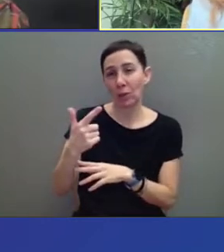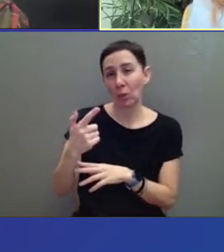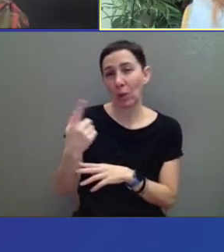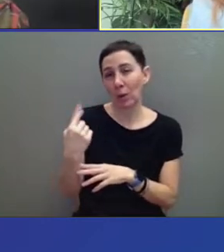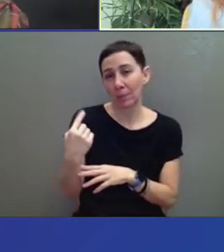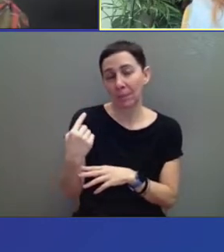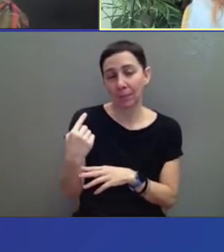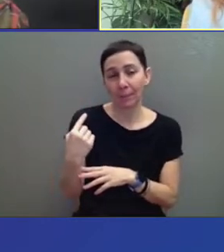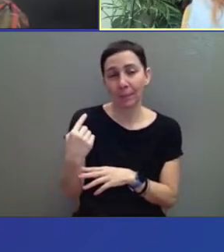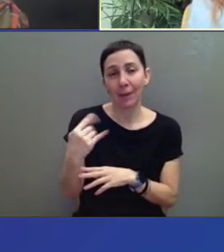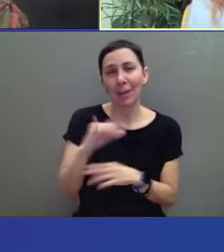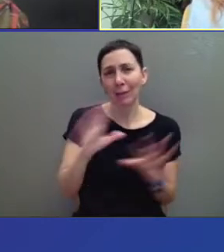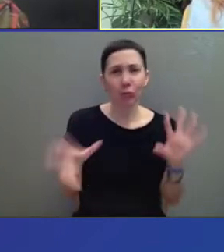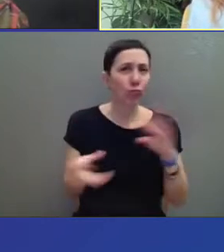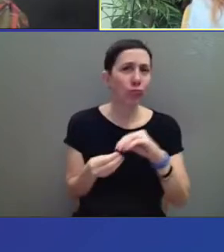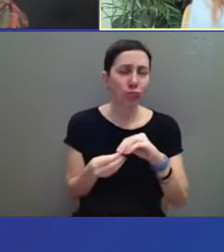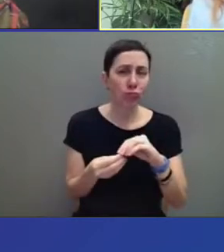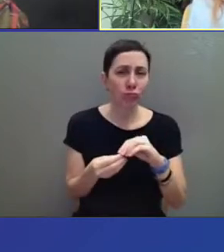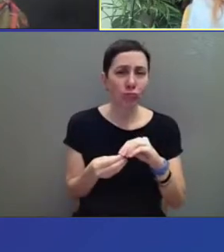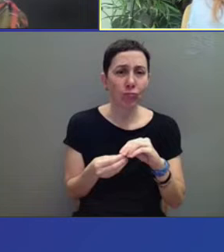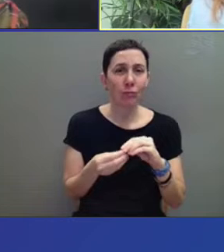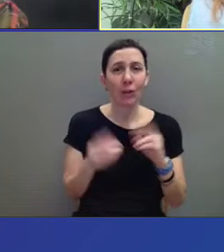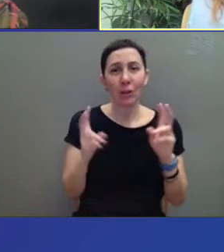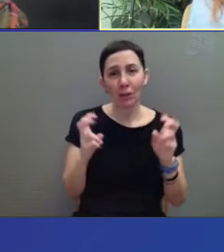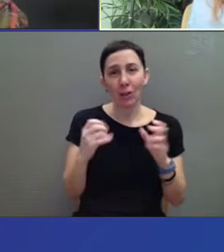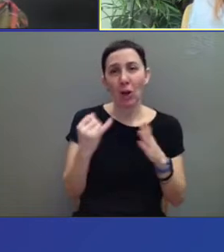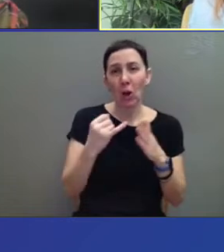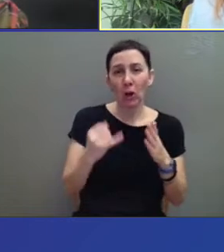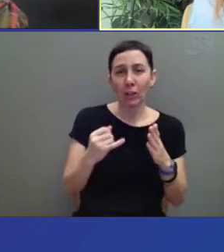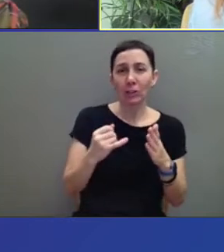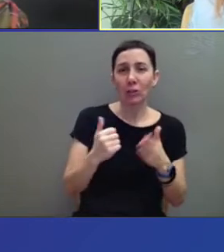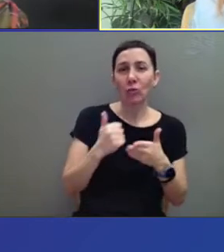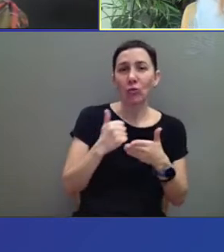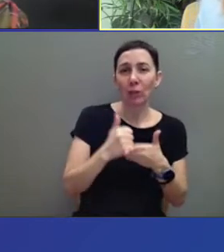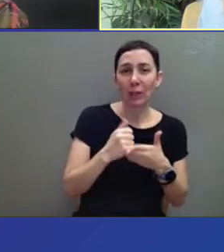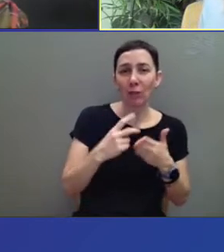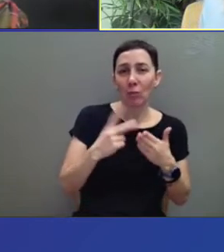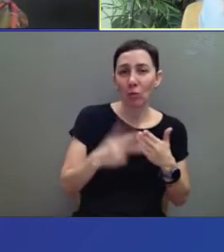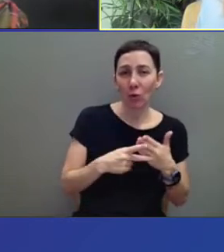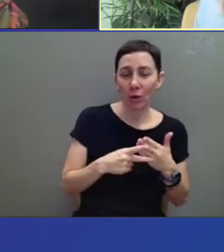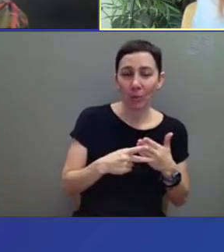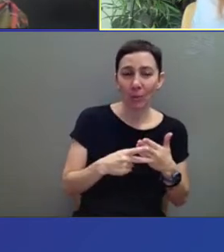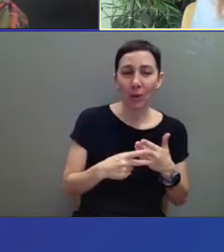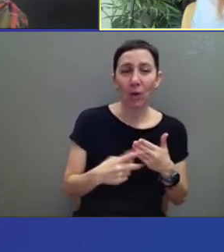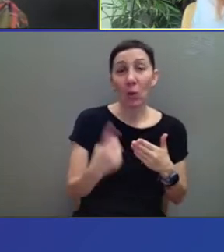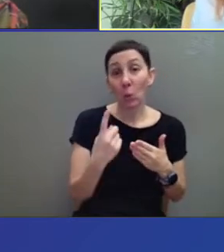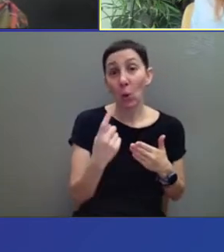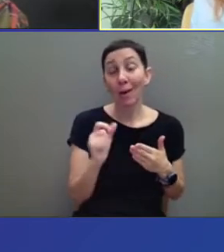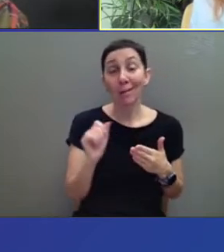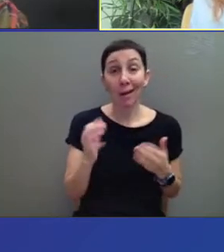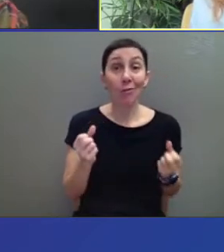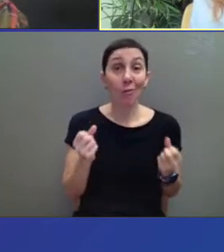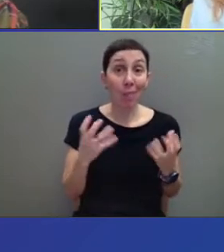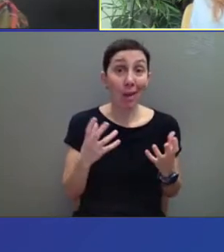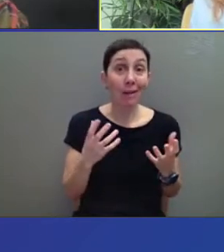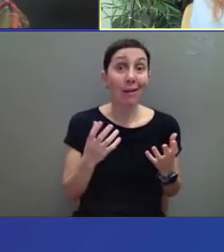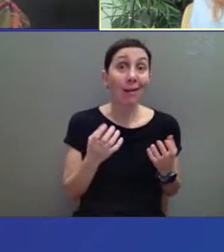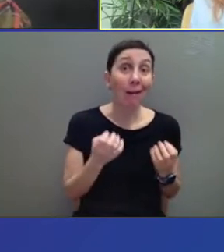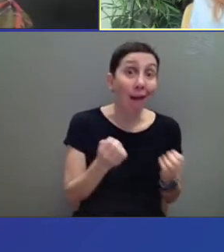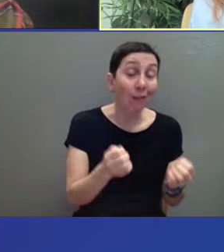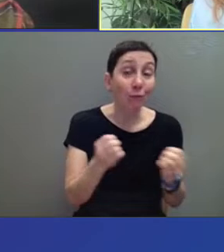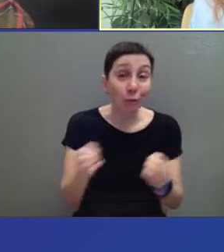Yeah, so that's the overview of Artist Relief. One of many, many efforts toward relief for artists, of course, at that time,